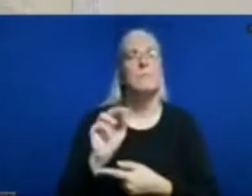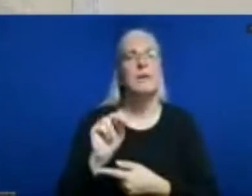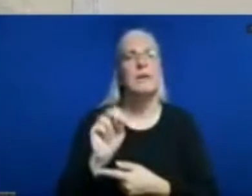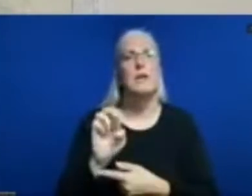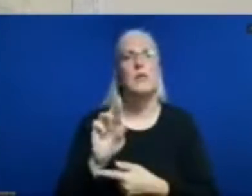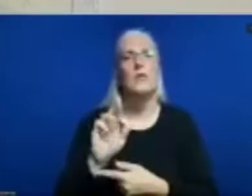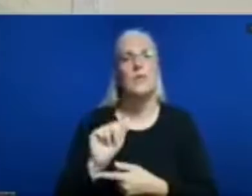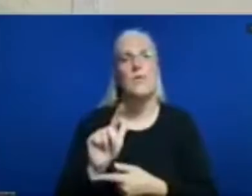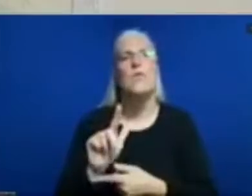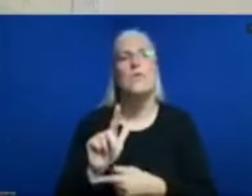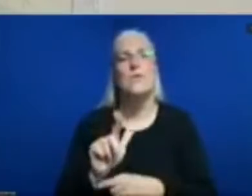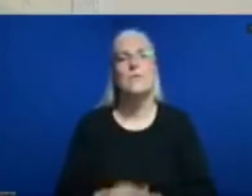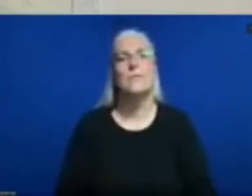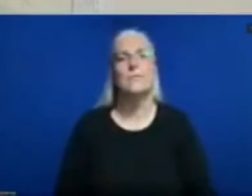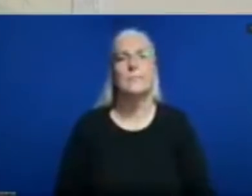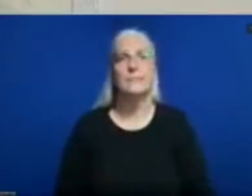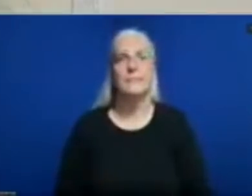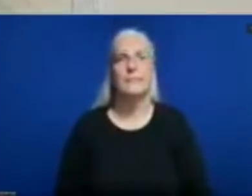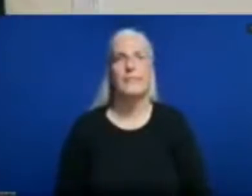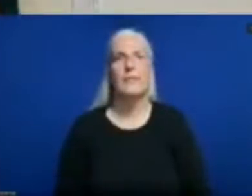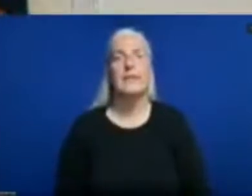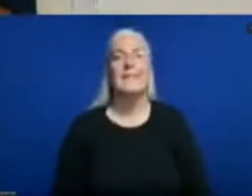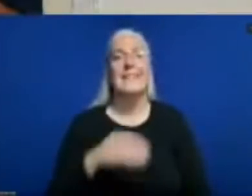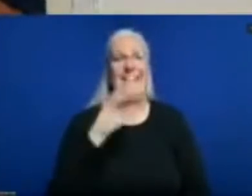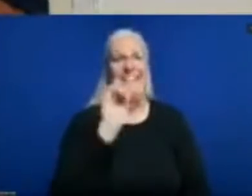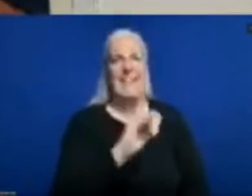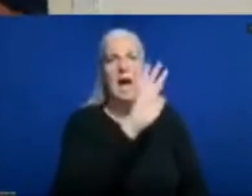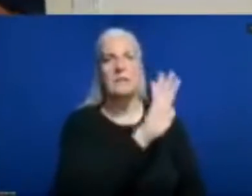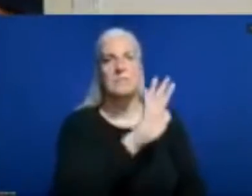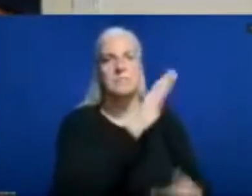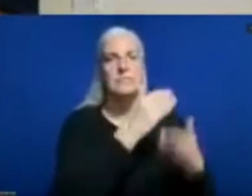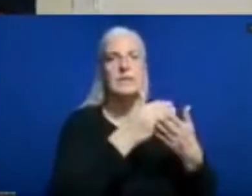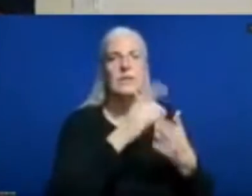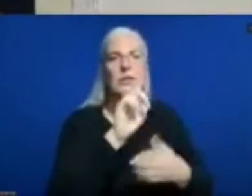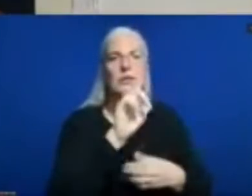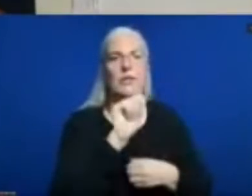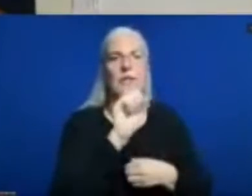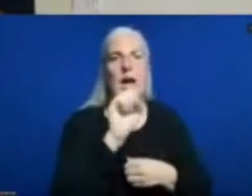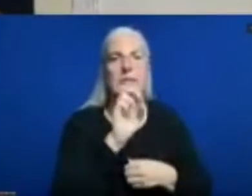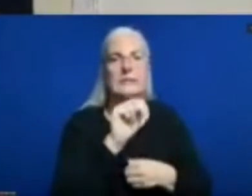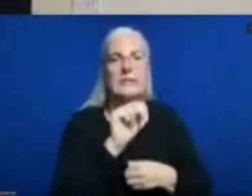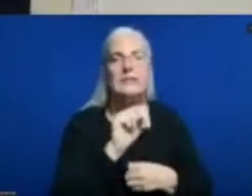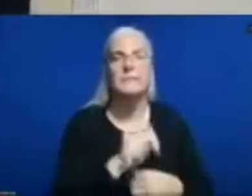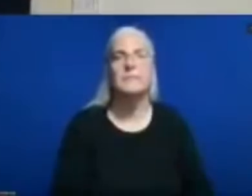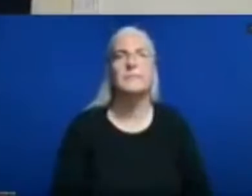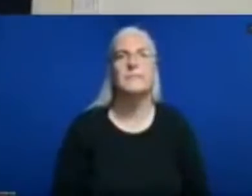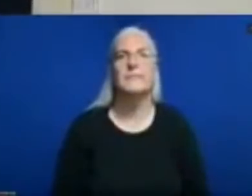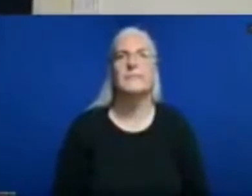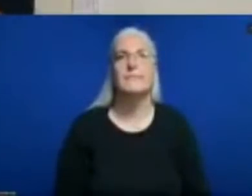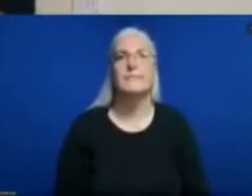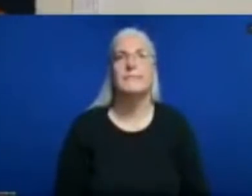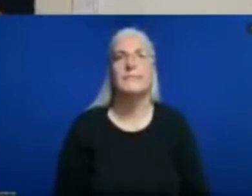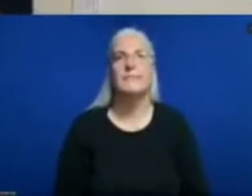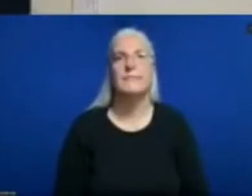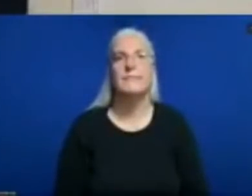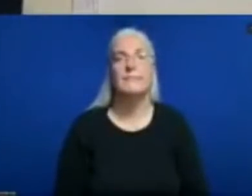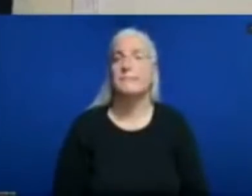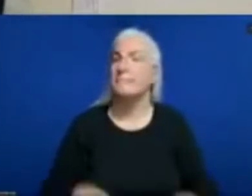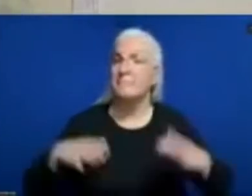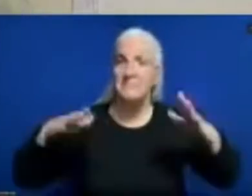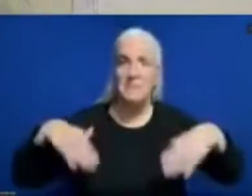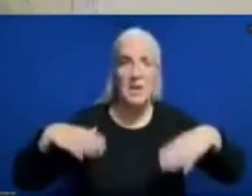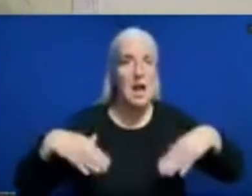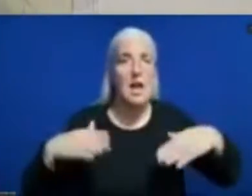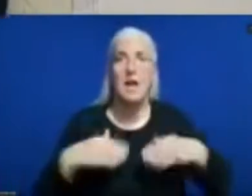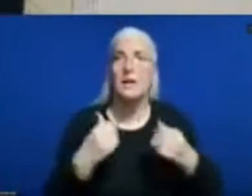sector. There has not been any, from my knowledge, structures that have been destroyed. From